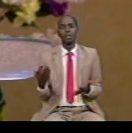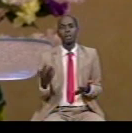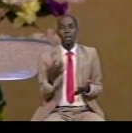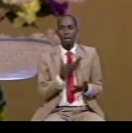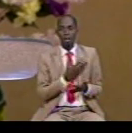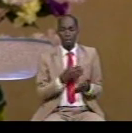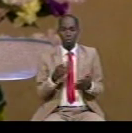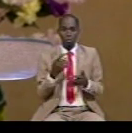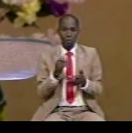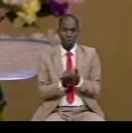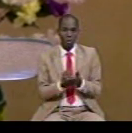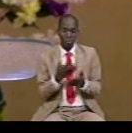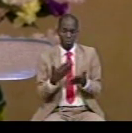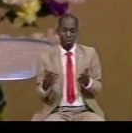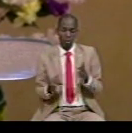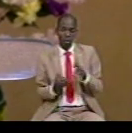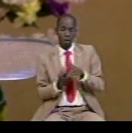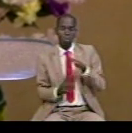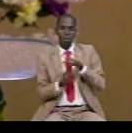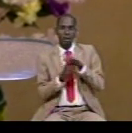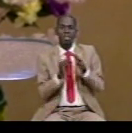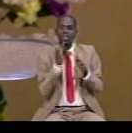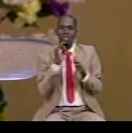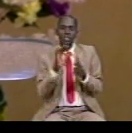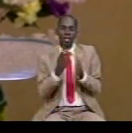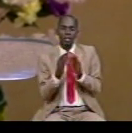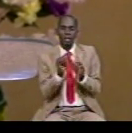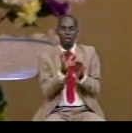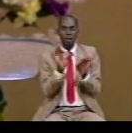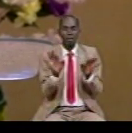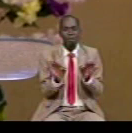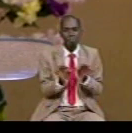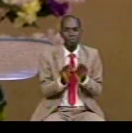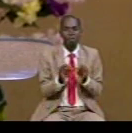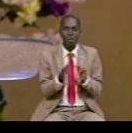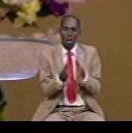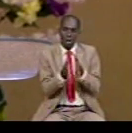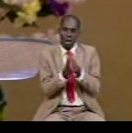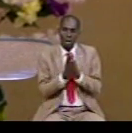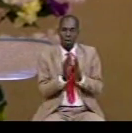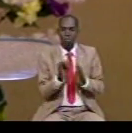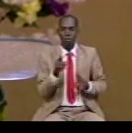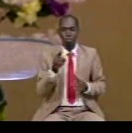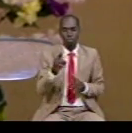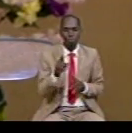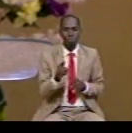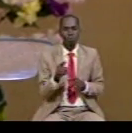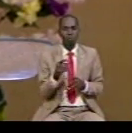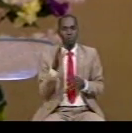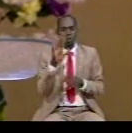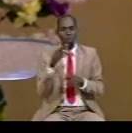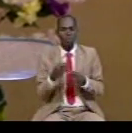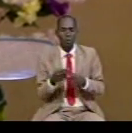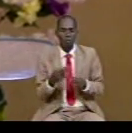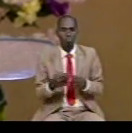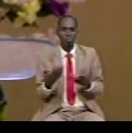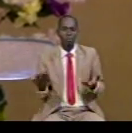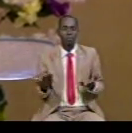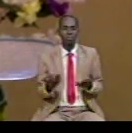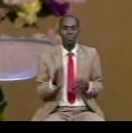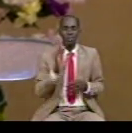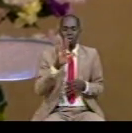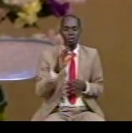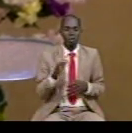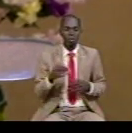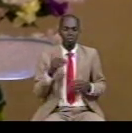or television, and you just gave your life to Christ, sent your name, sent your